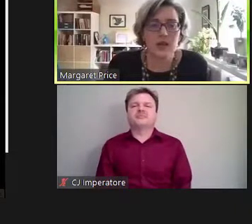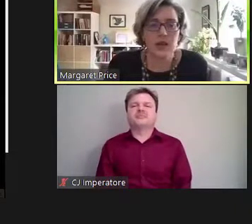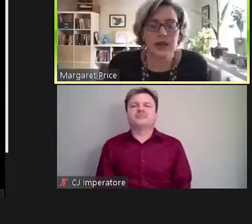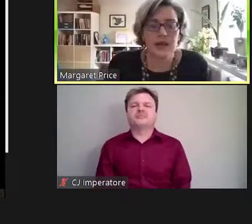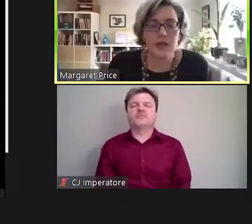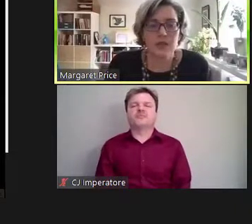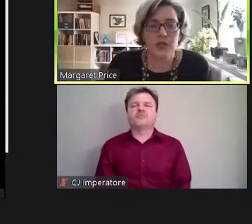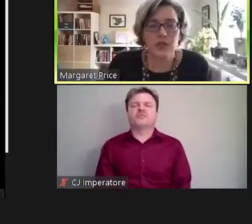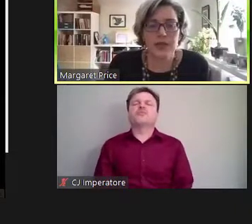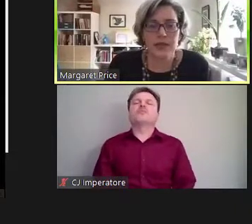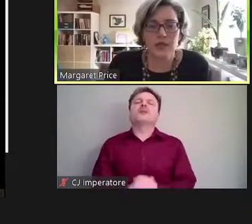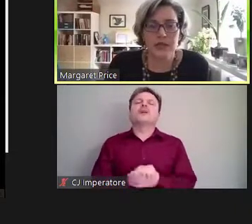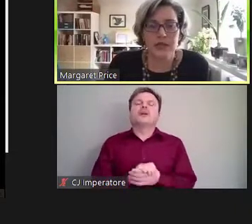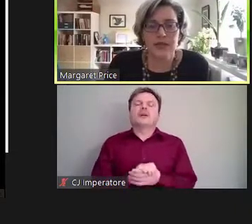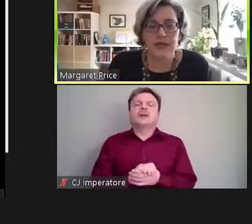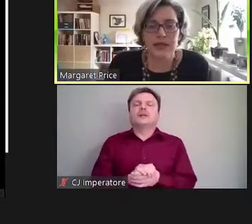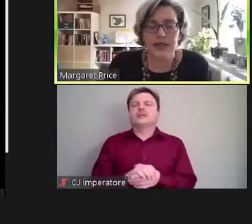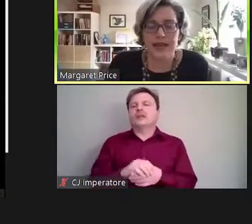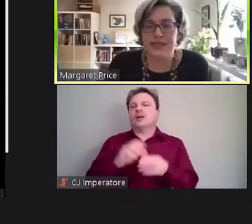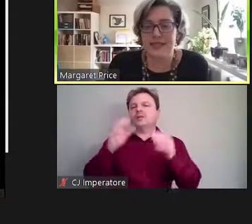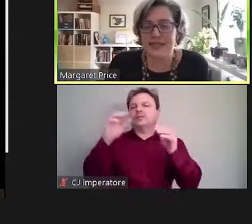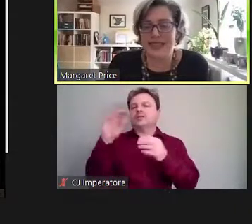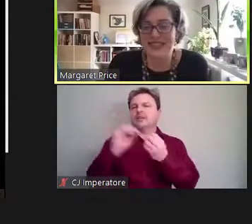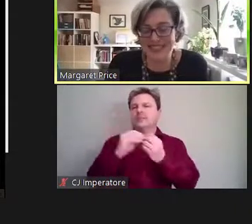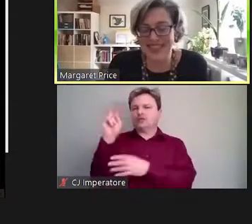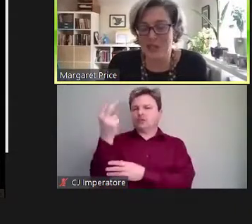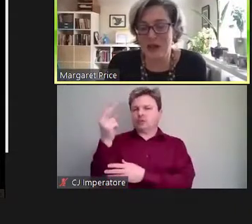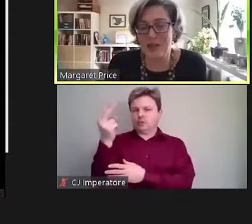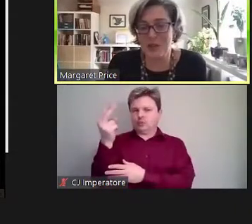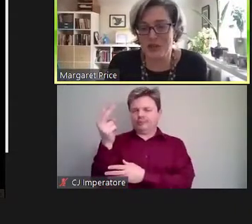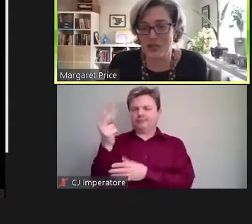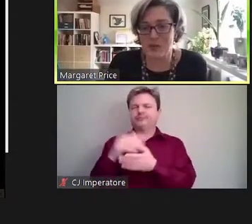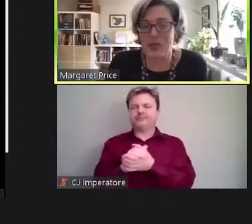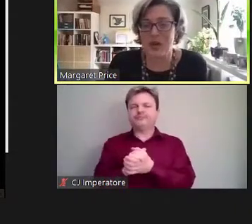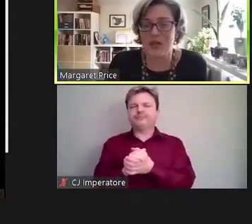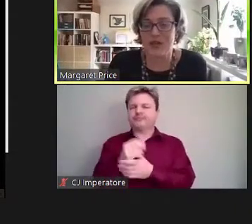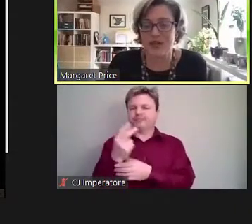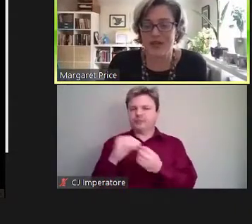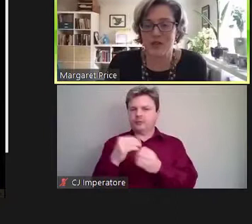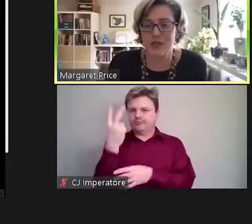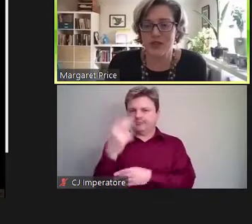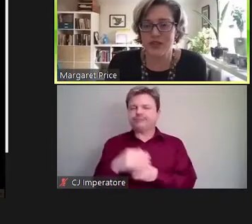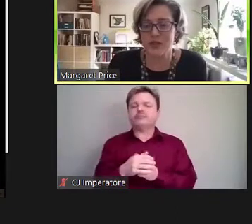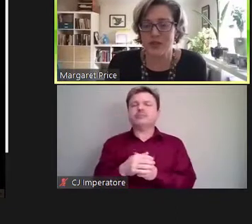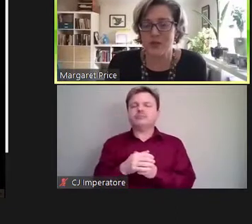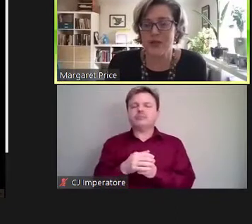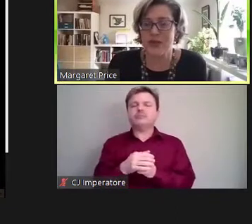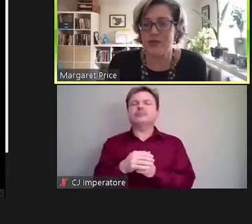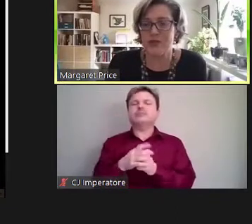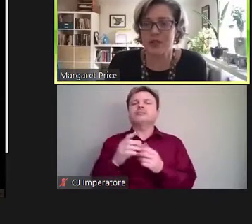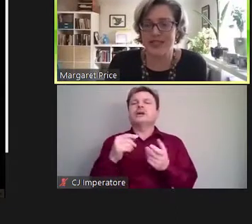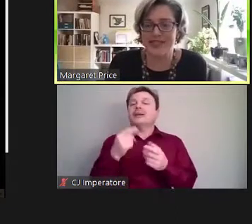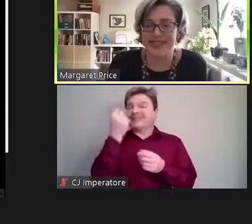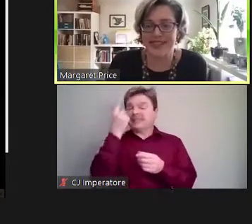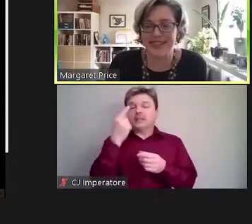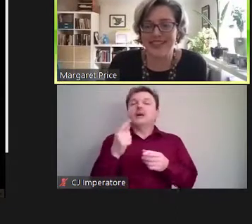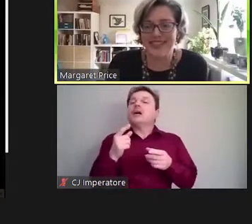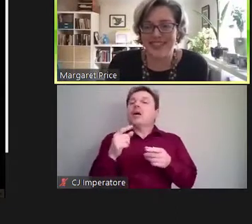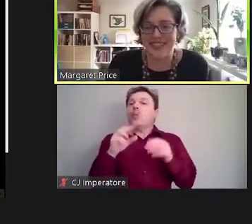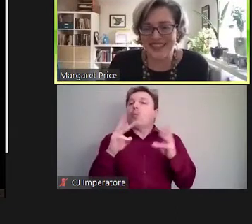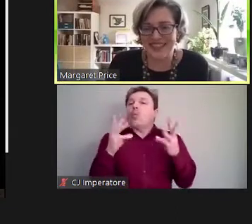Now, number 2 on the agenda, in smaller workshops, we all go around and introduce ourselves. We're going to forego that